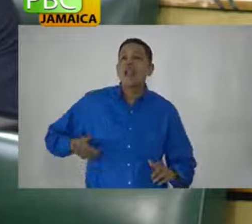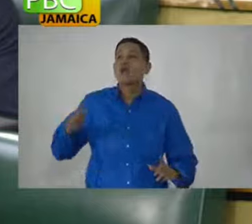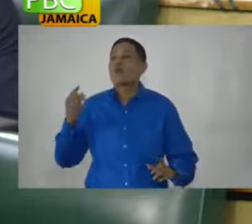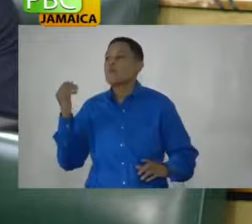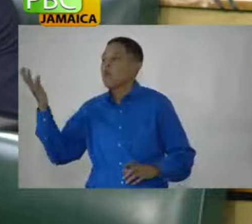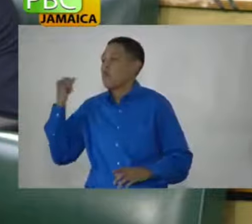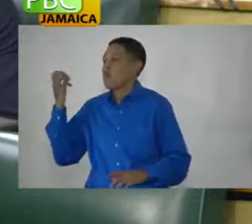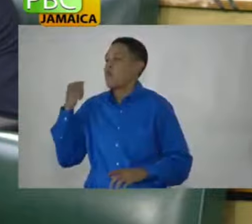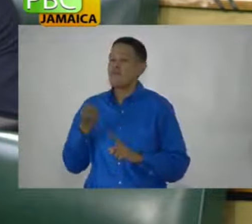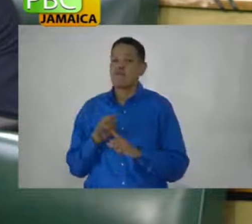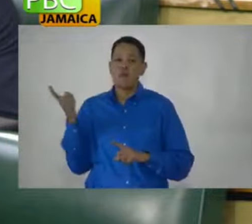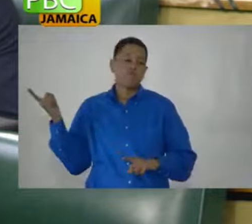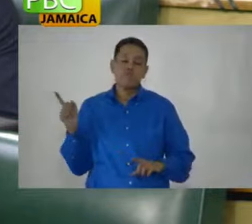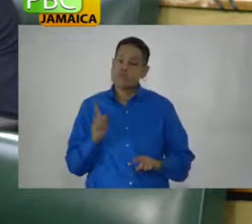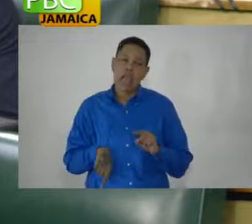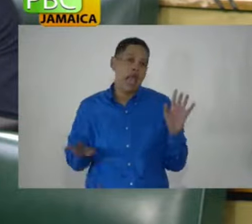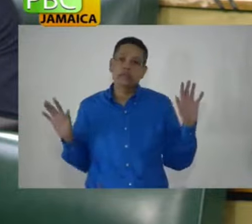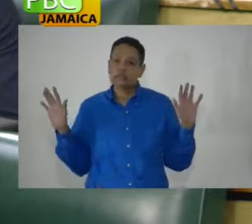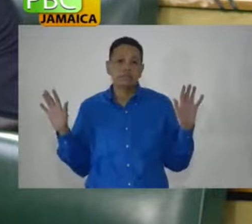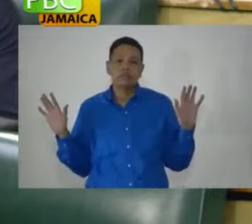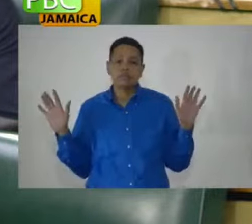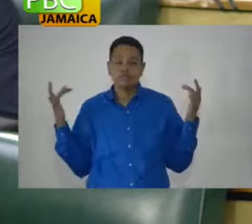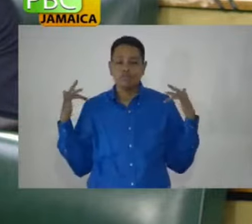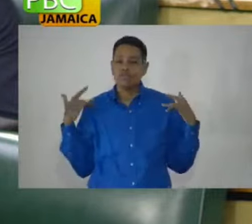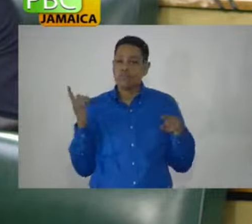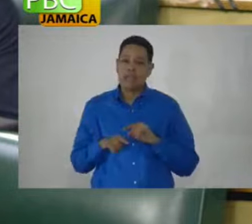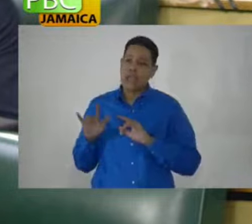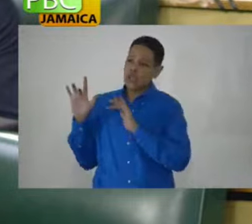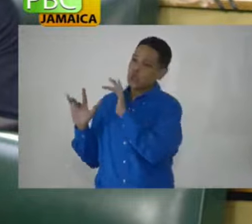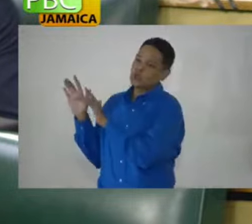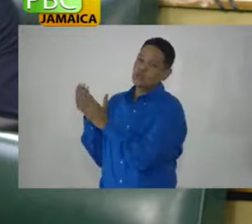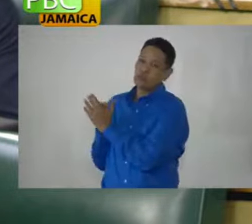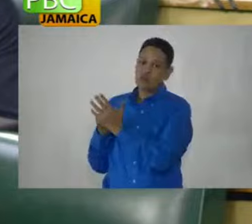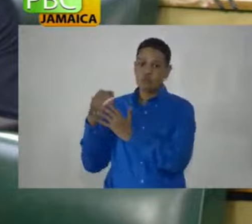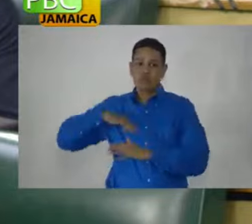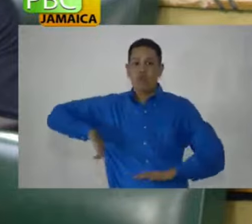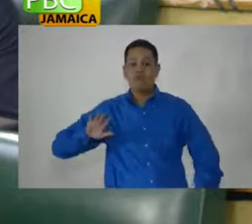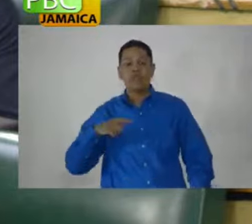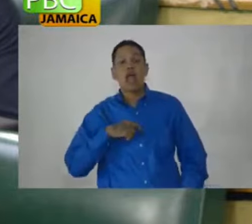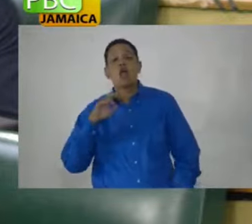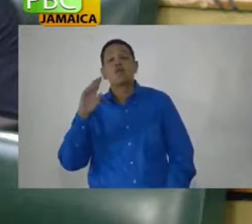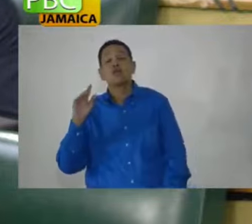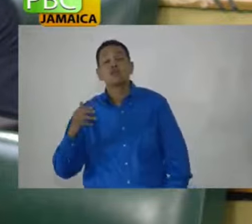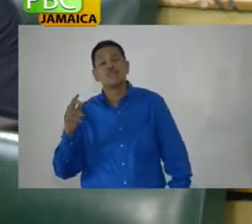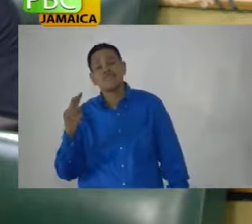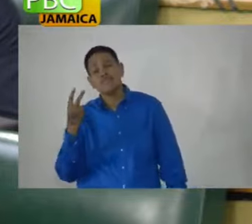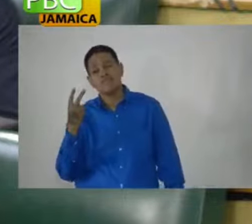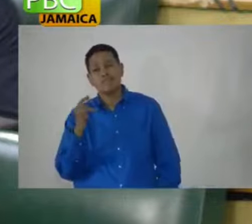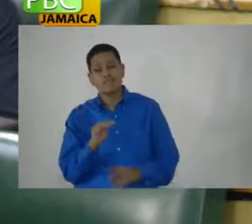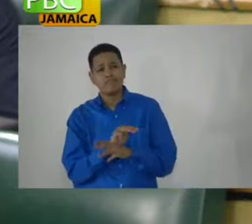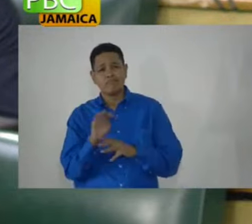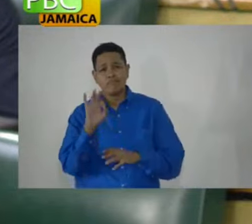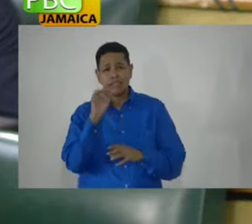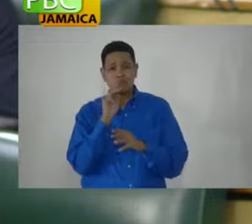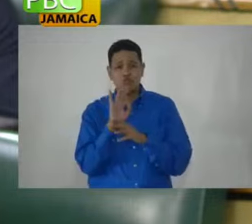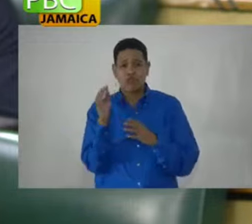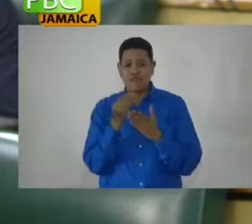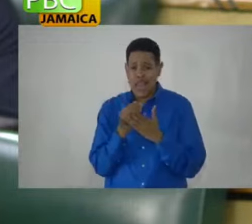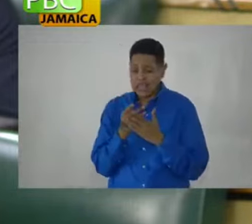distribution of profits are concerned. Madam Speaker, I was the junior minister in the Ministry of Finance and the Public